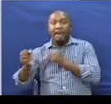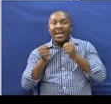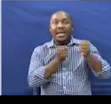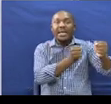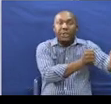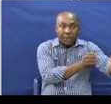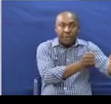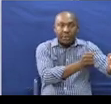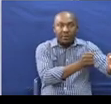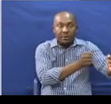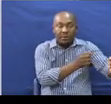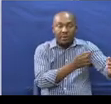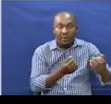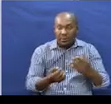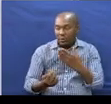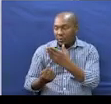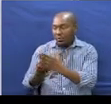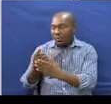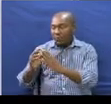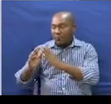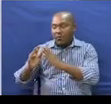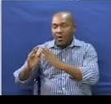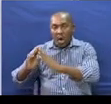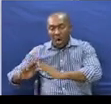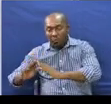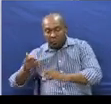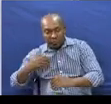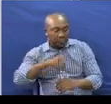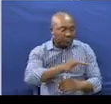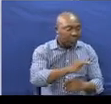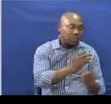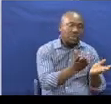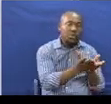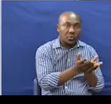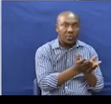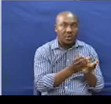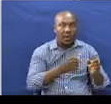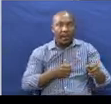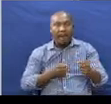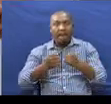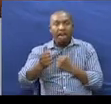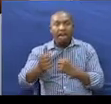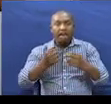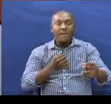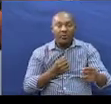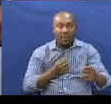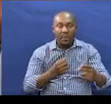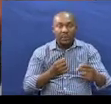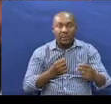You have been moving from your home to the school, school to the homes. That is a movement. Being from